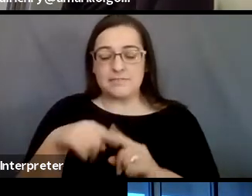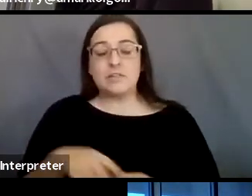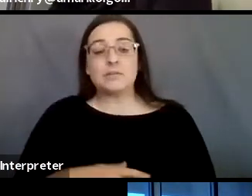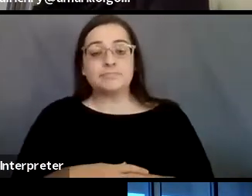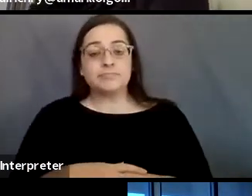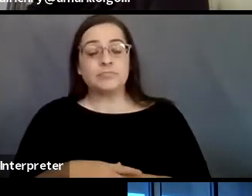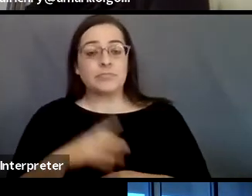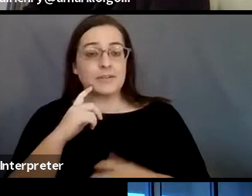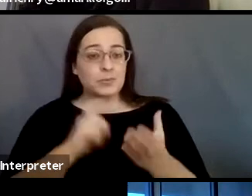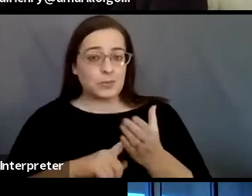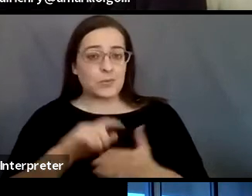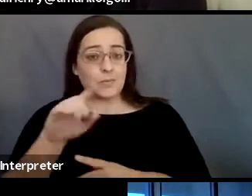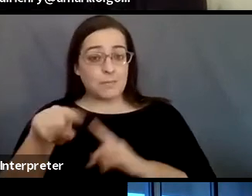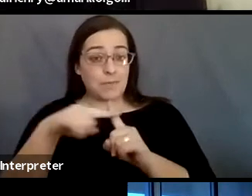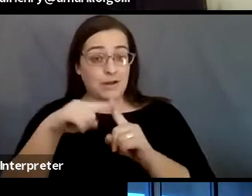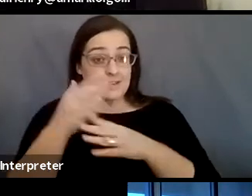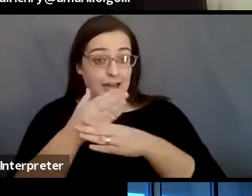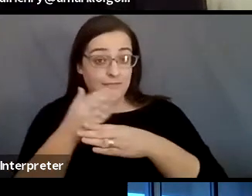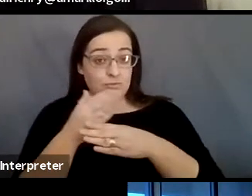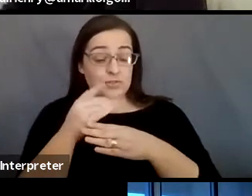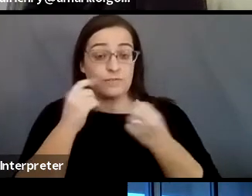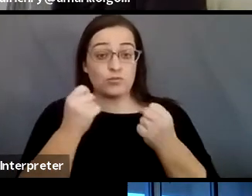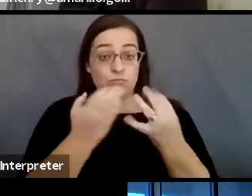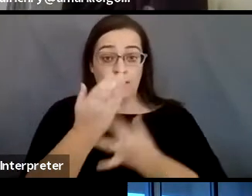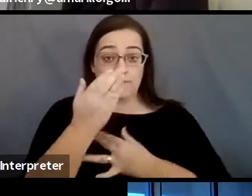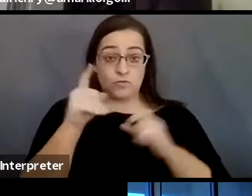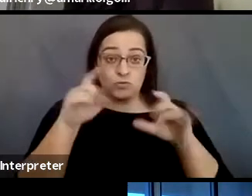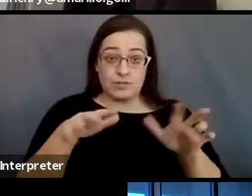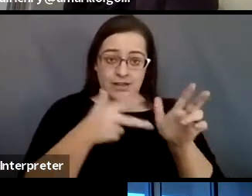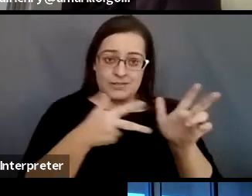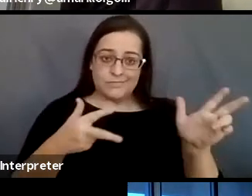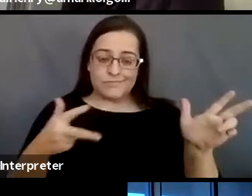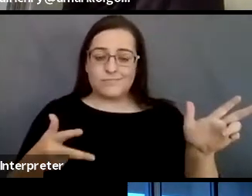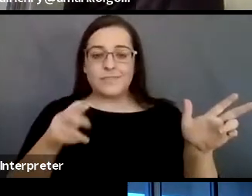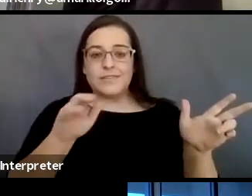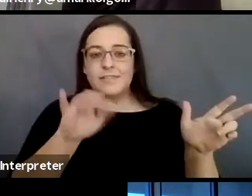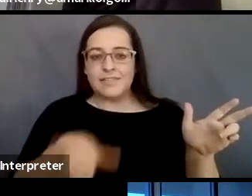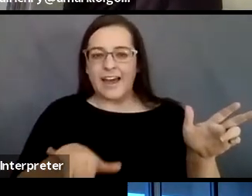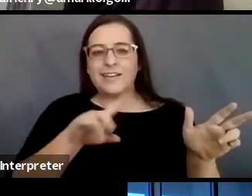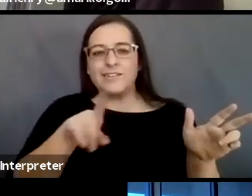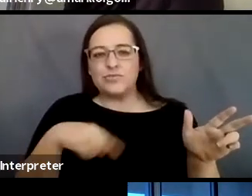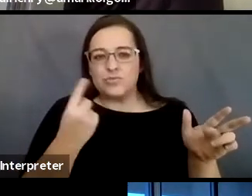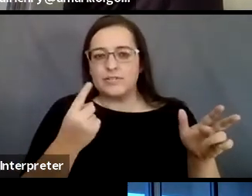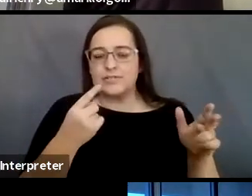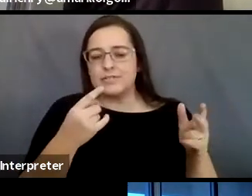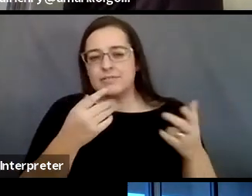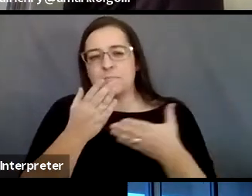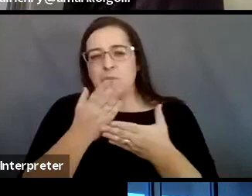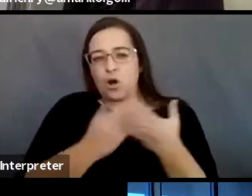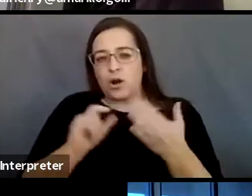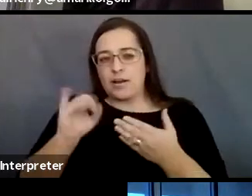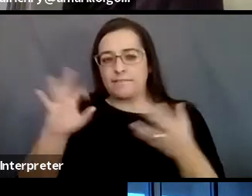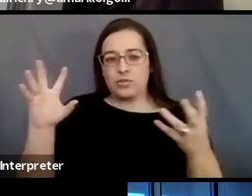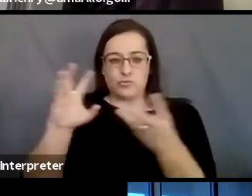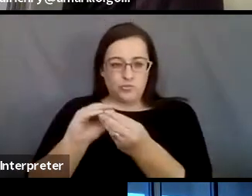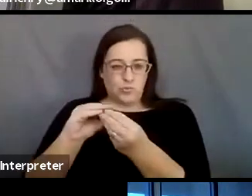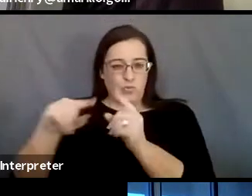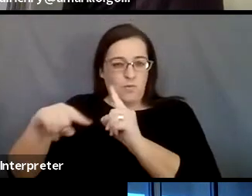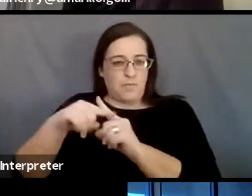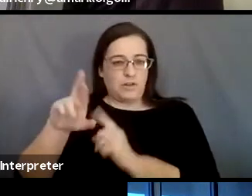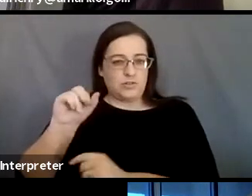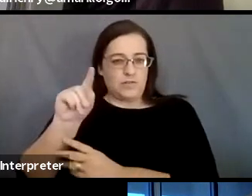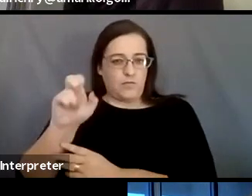note that the positivity average at the drive-through testing site is just a subset of the total positivity rate for the